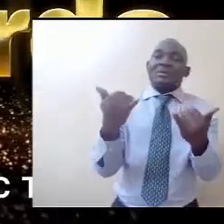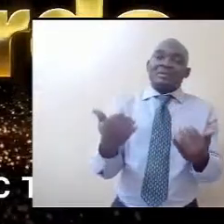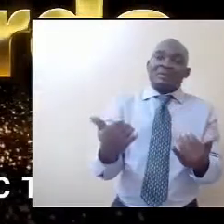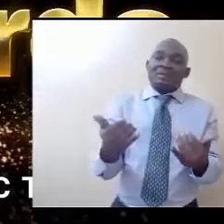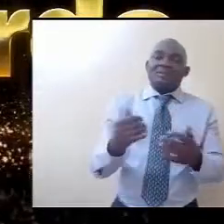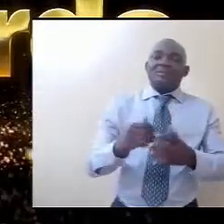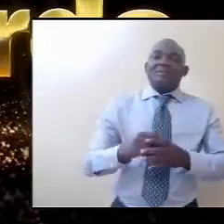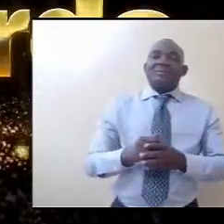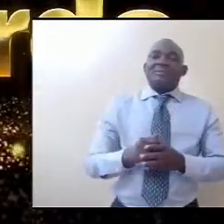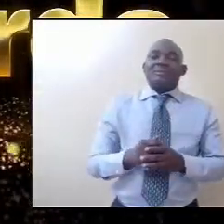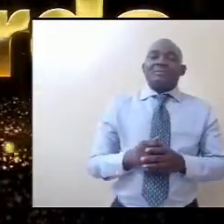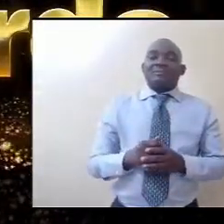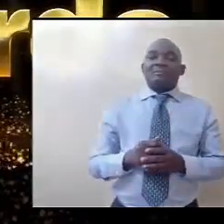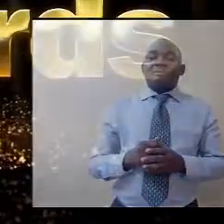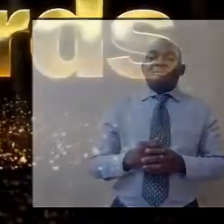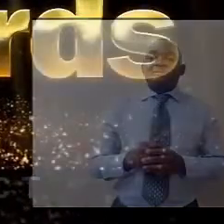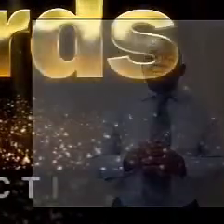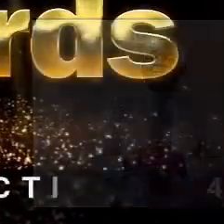Chill